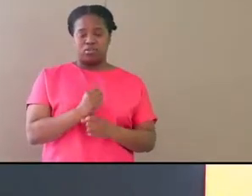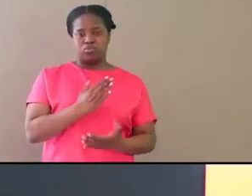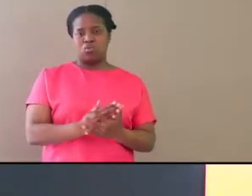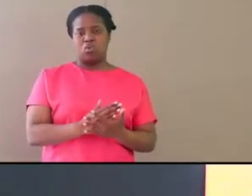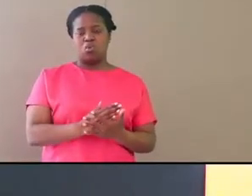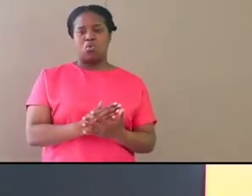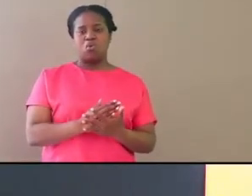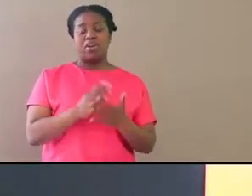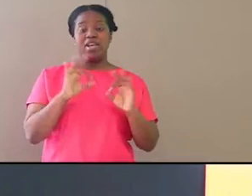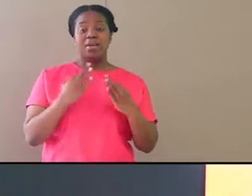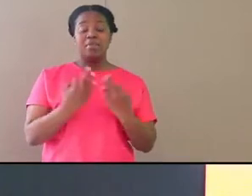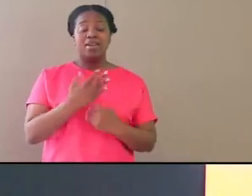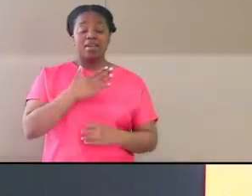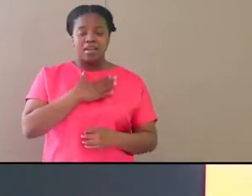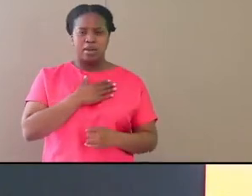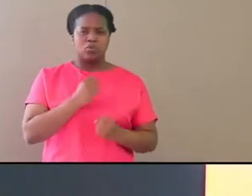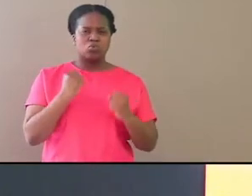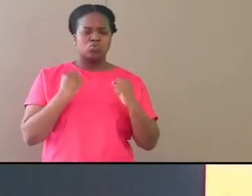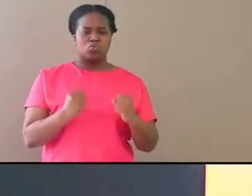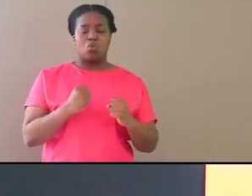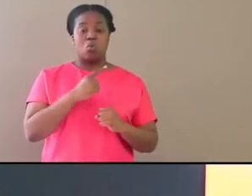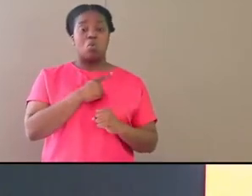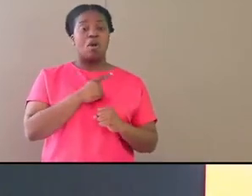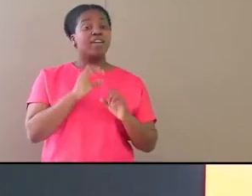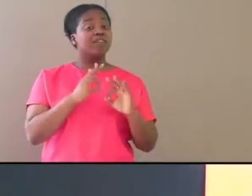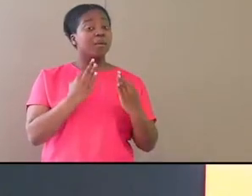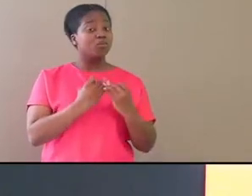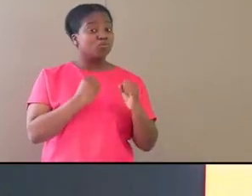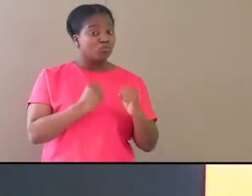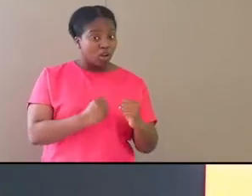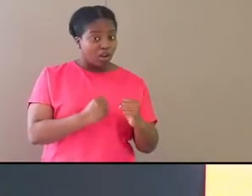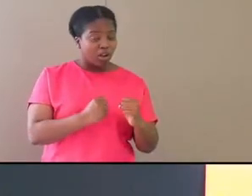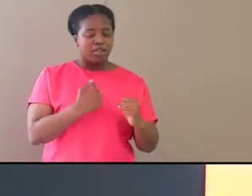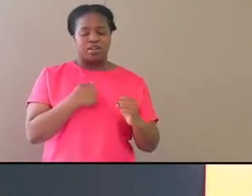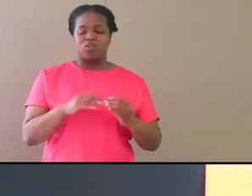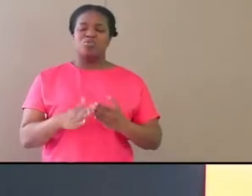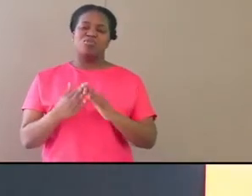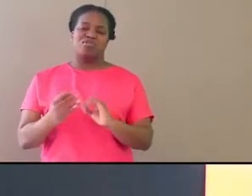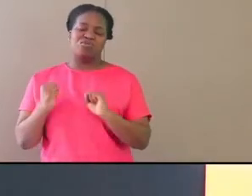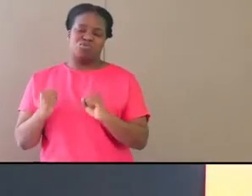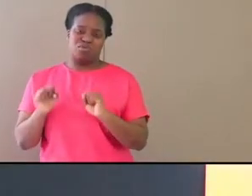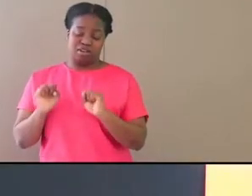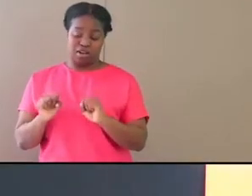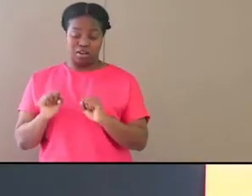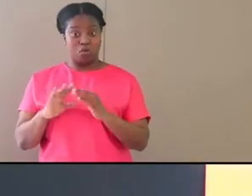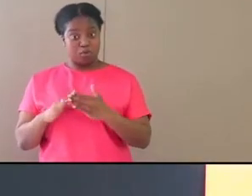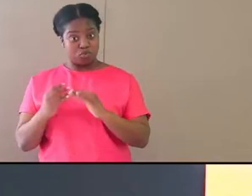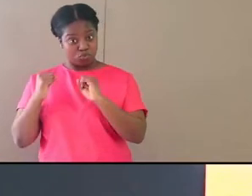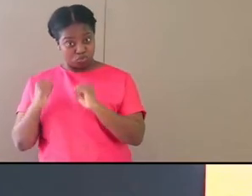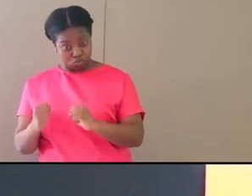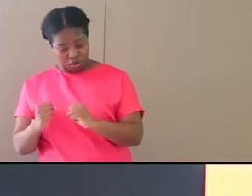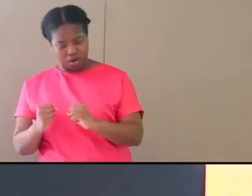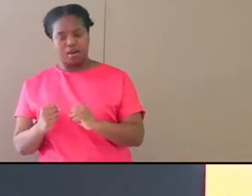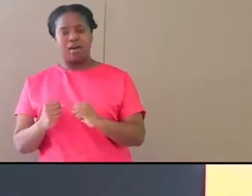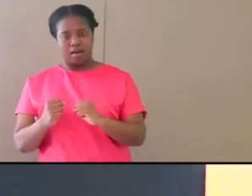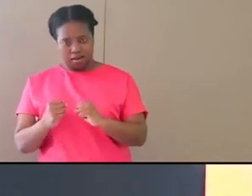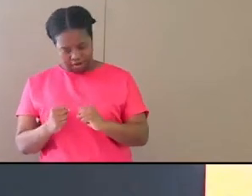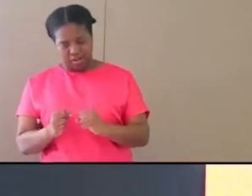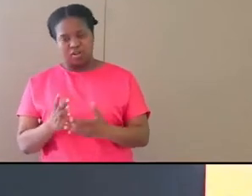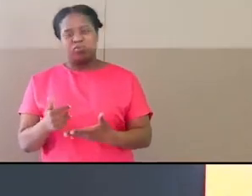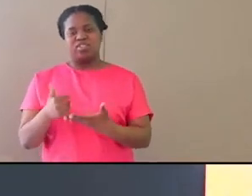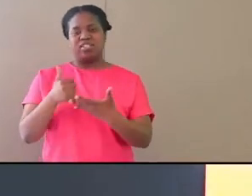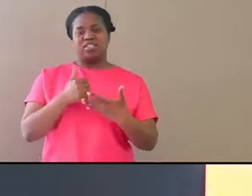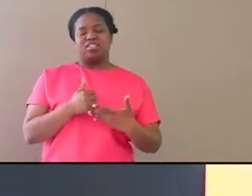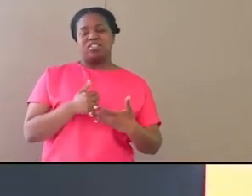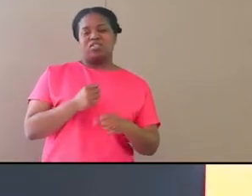our families are strong because strong families make strong communities. Strong communities would enable us to